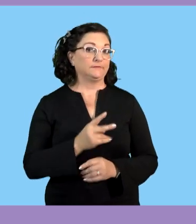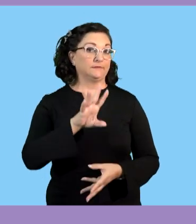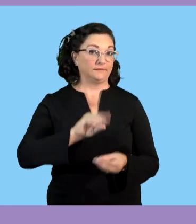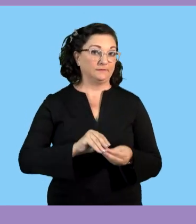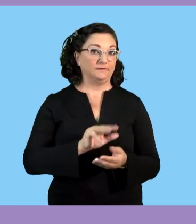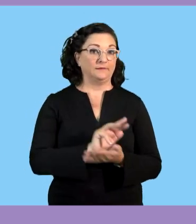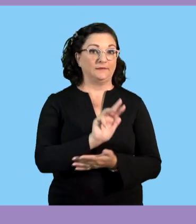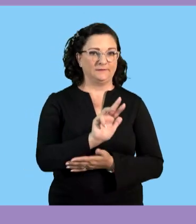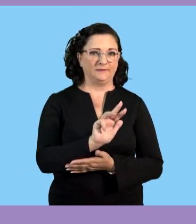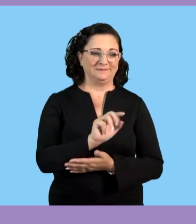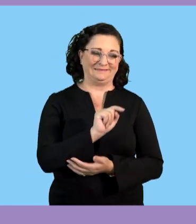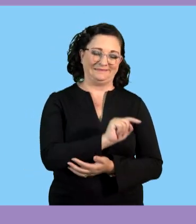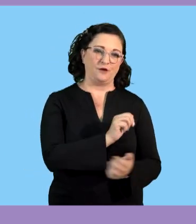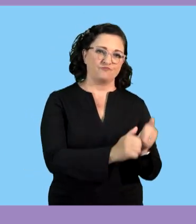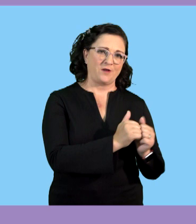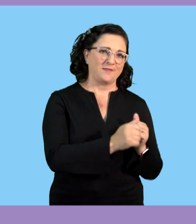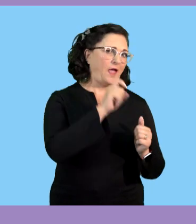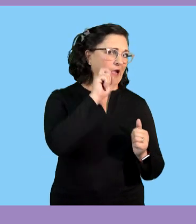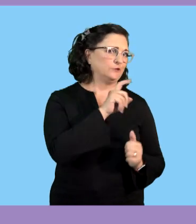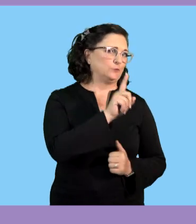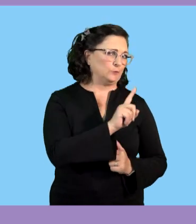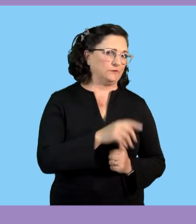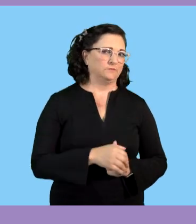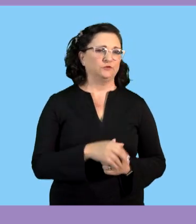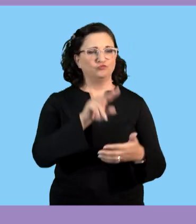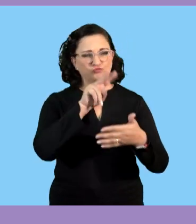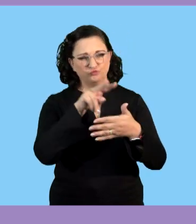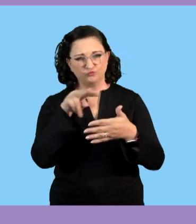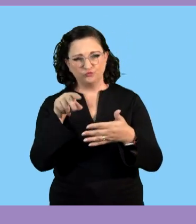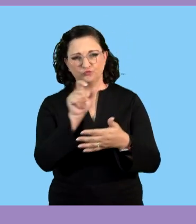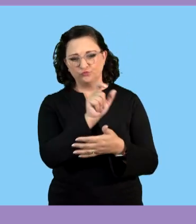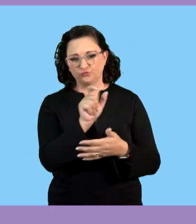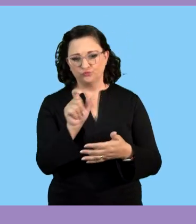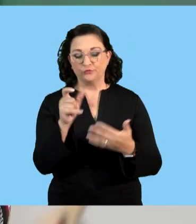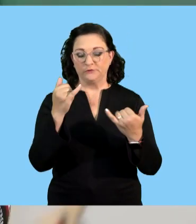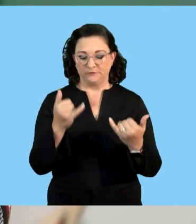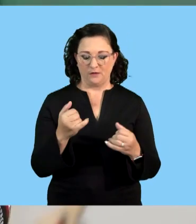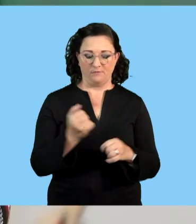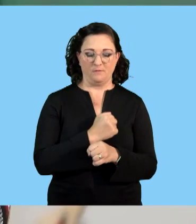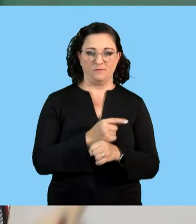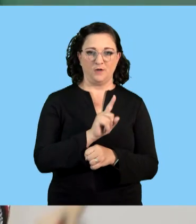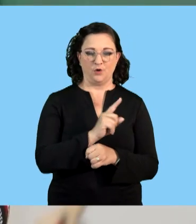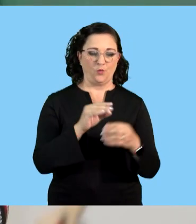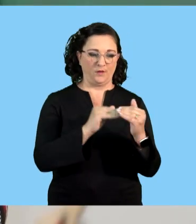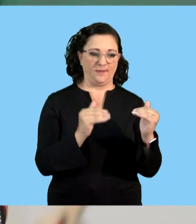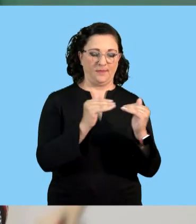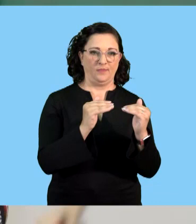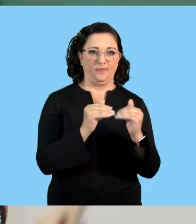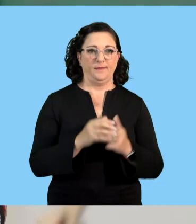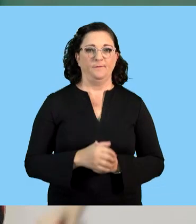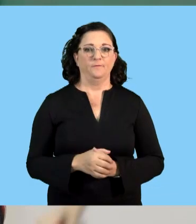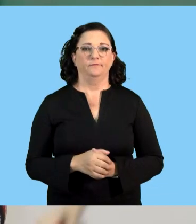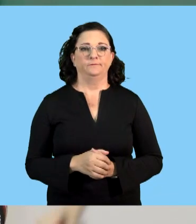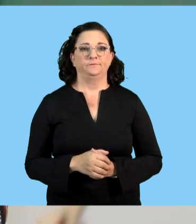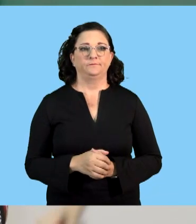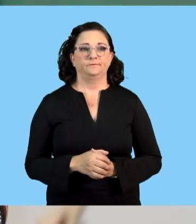is his brother's age? So we look at it carefully, we read it carefully, and we make an equation out of it, or we set